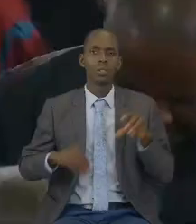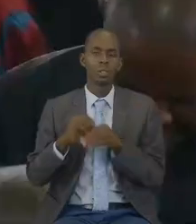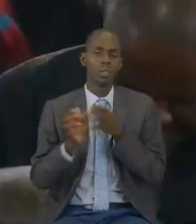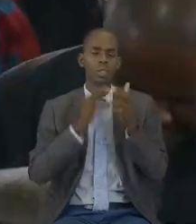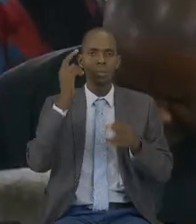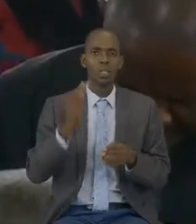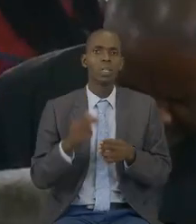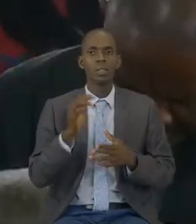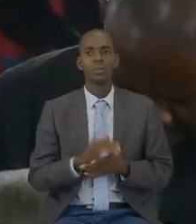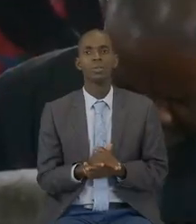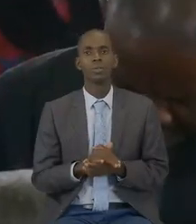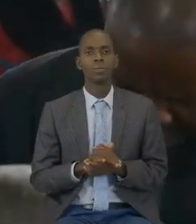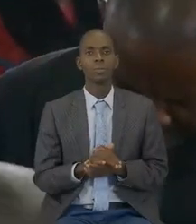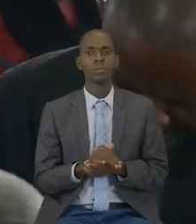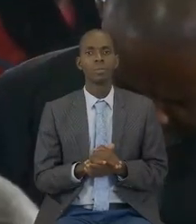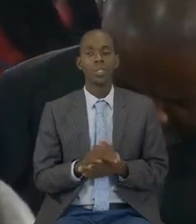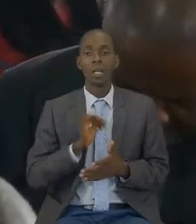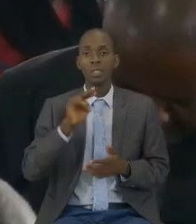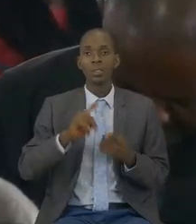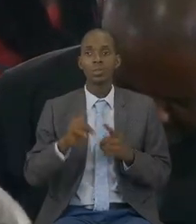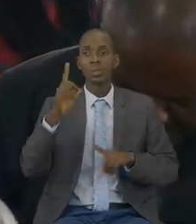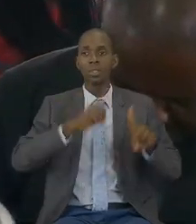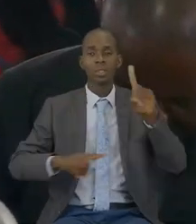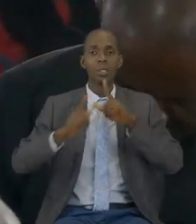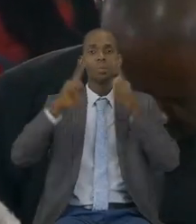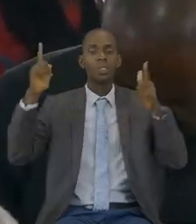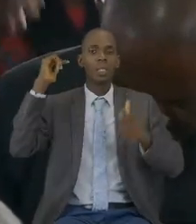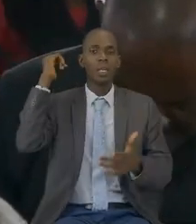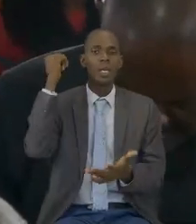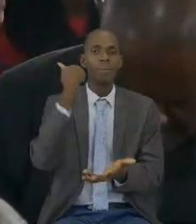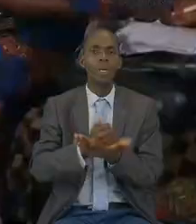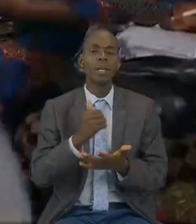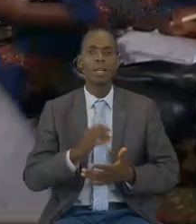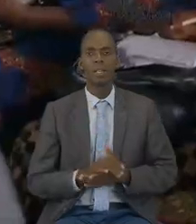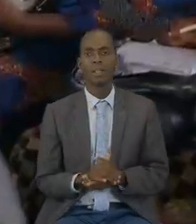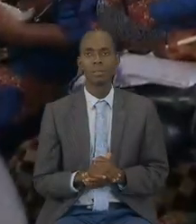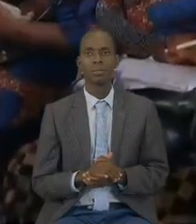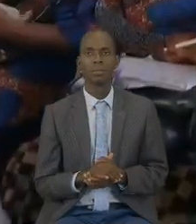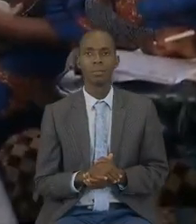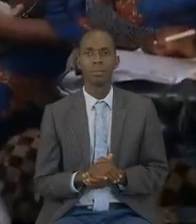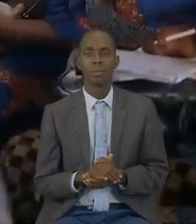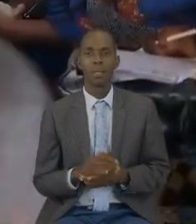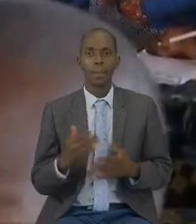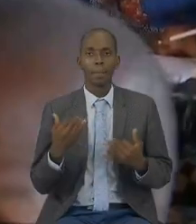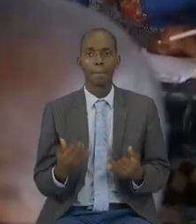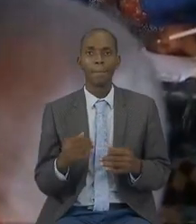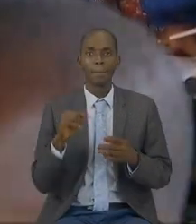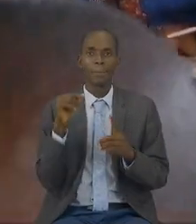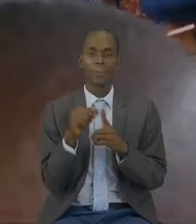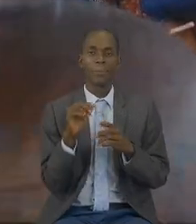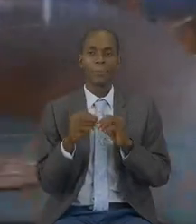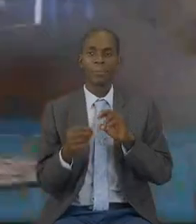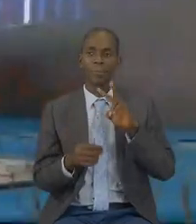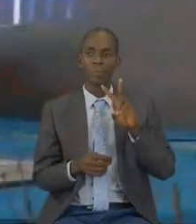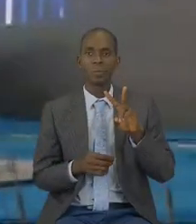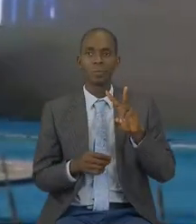Jesus' name. I need a greater amen over there. Amen. We're coming to point number